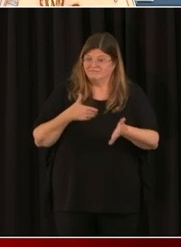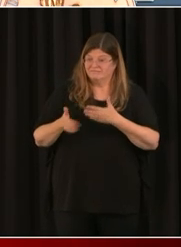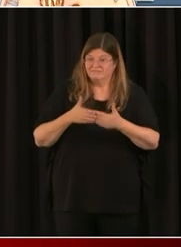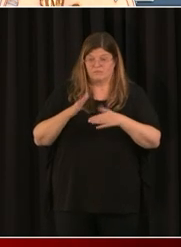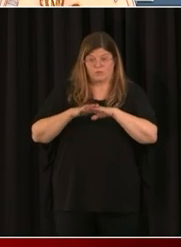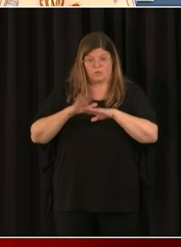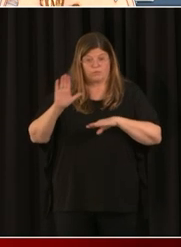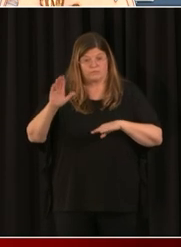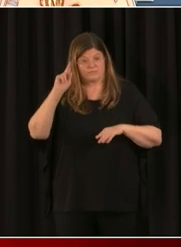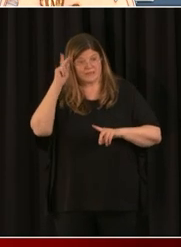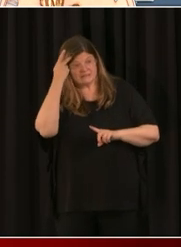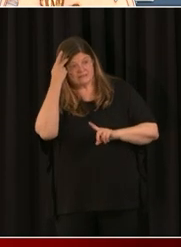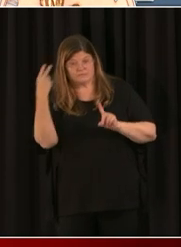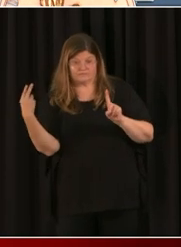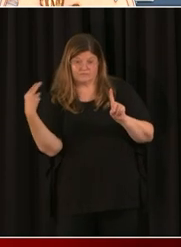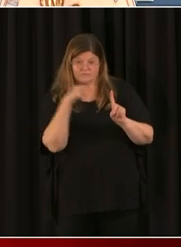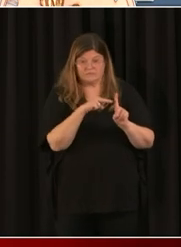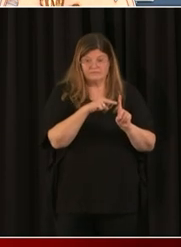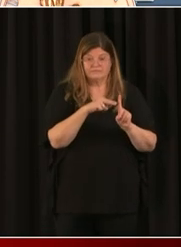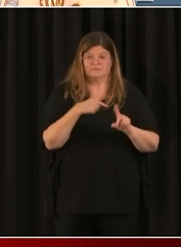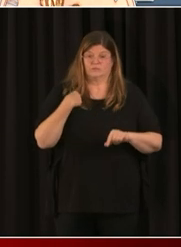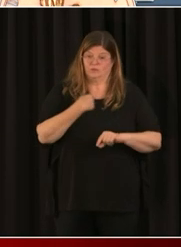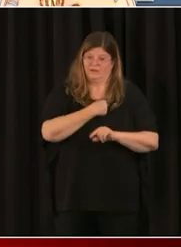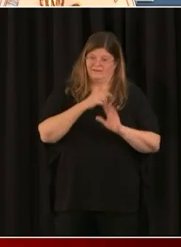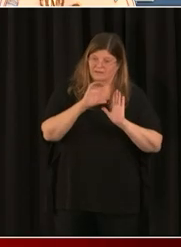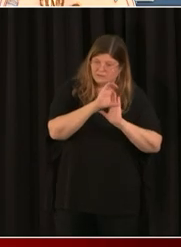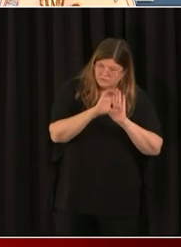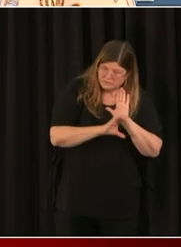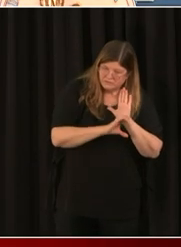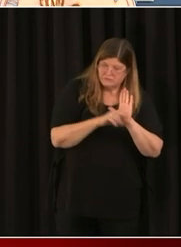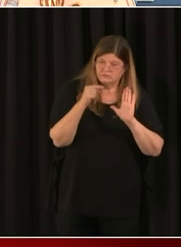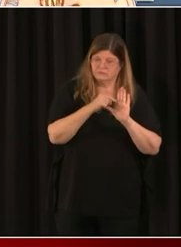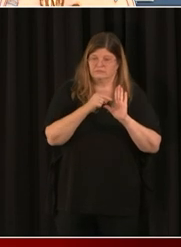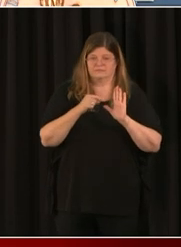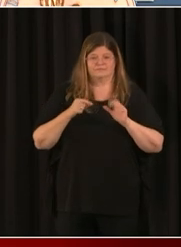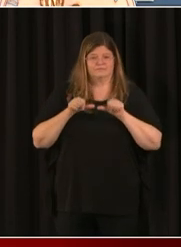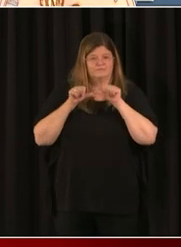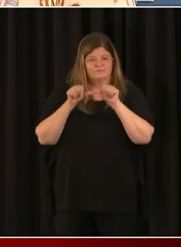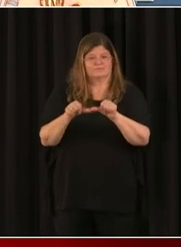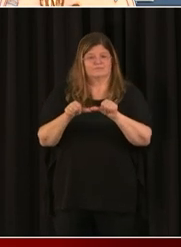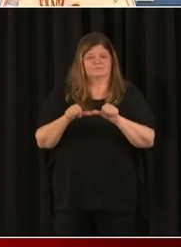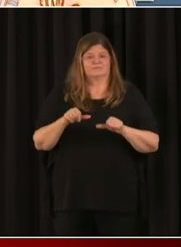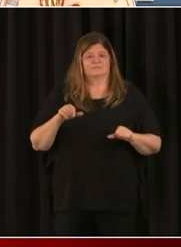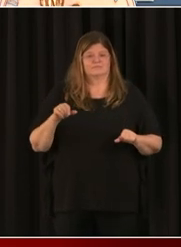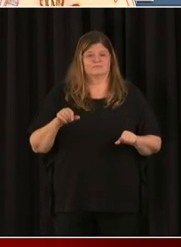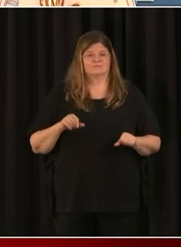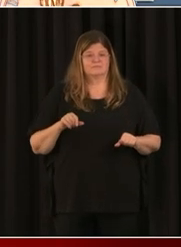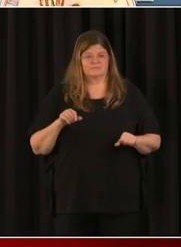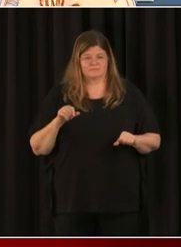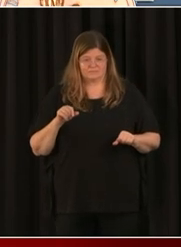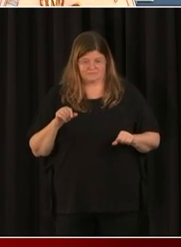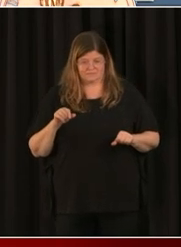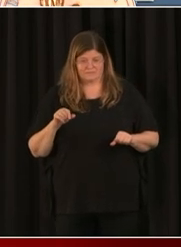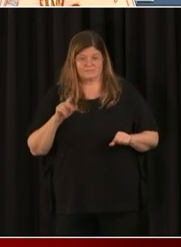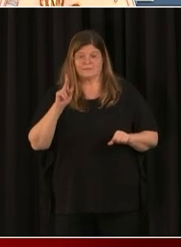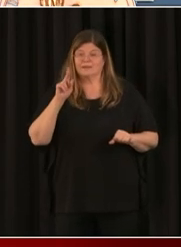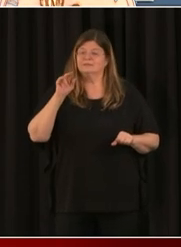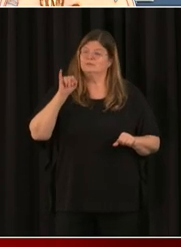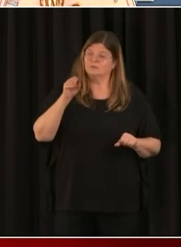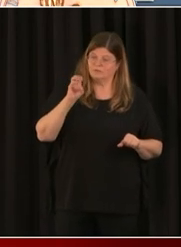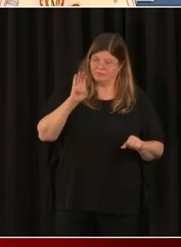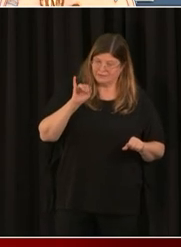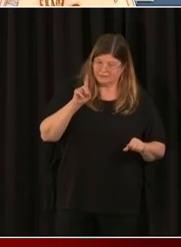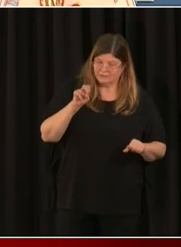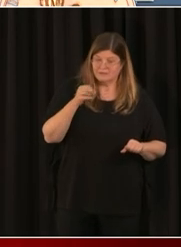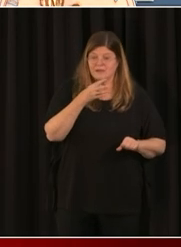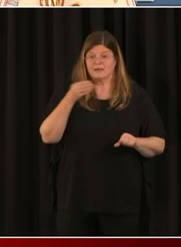of their political views. Our Constitution will endure. Joe Biden and Kamala Harris will be the president and